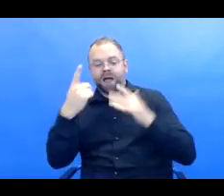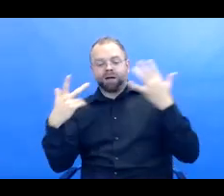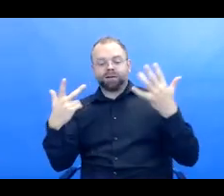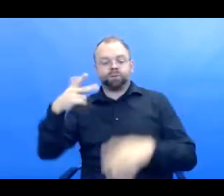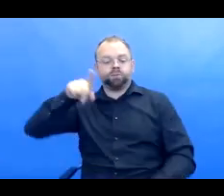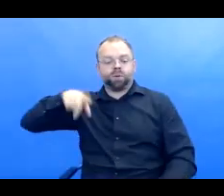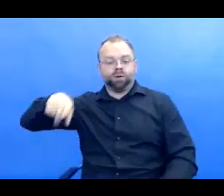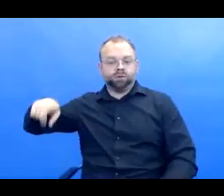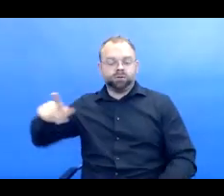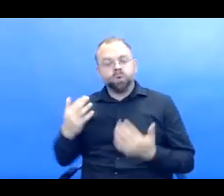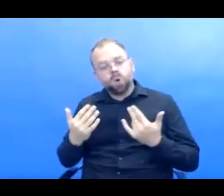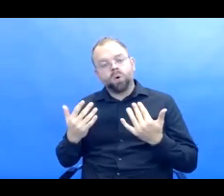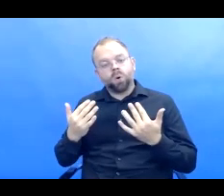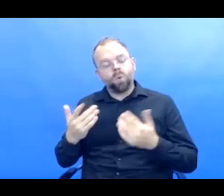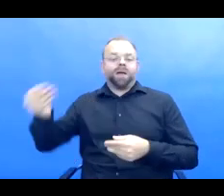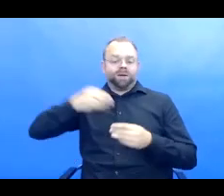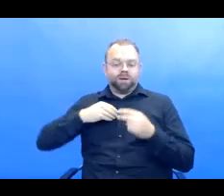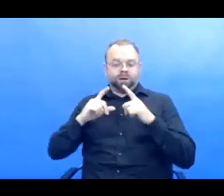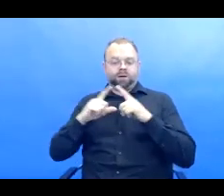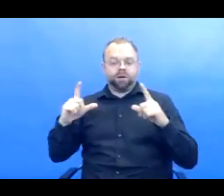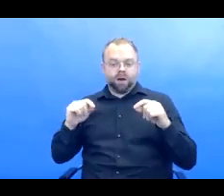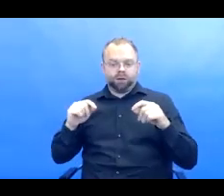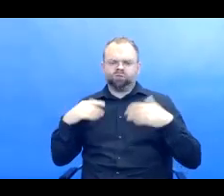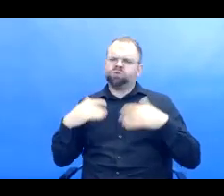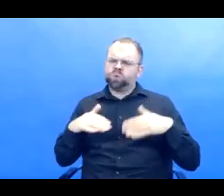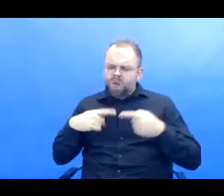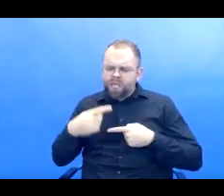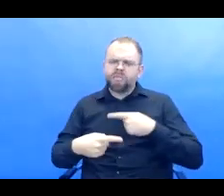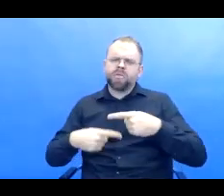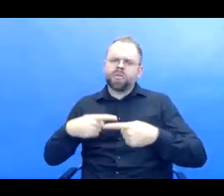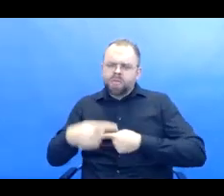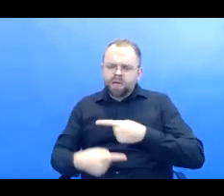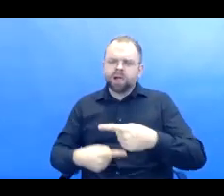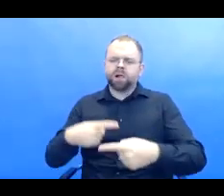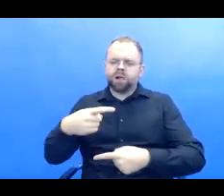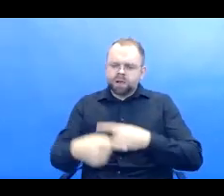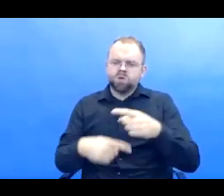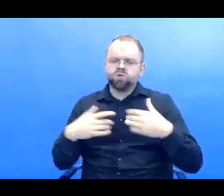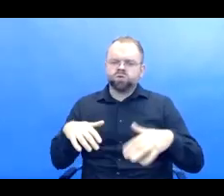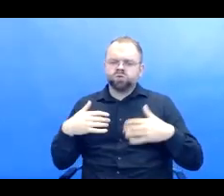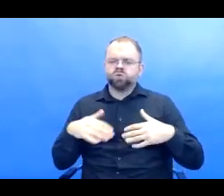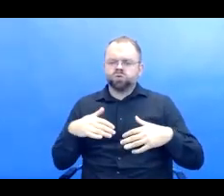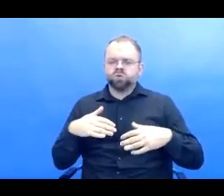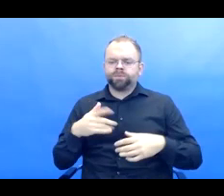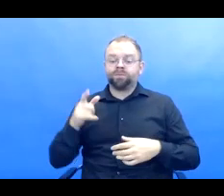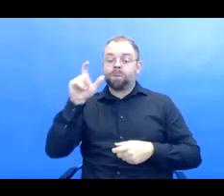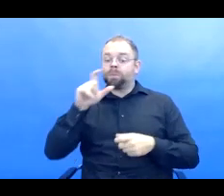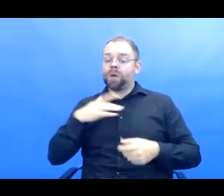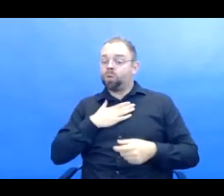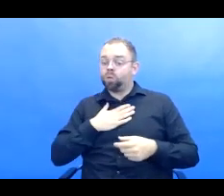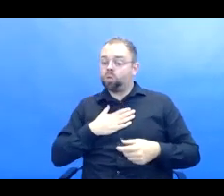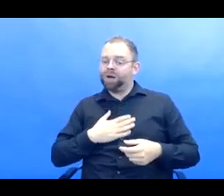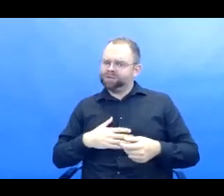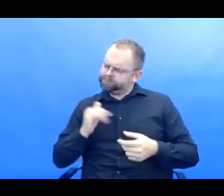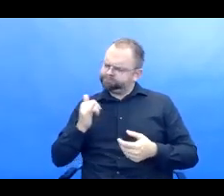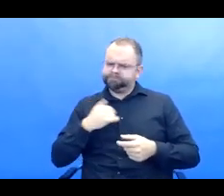registering, then you're informed that you're not eligible for the cash transfer. So it has its pros and